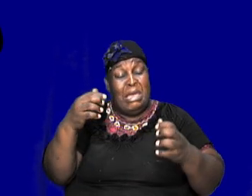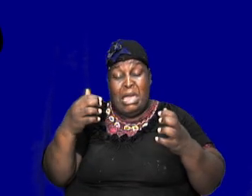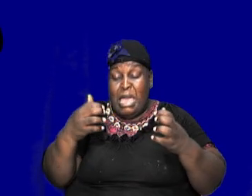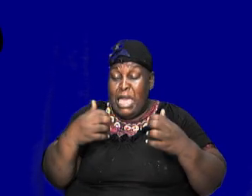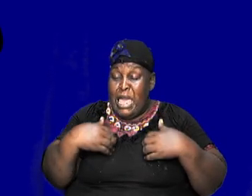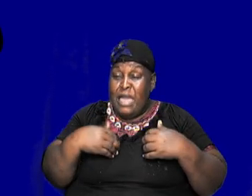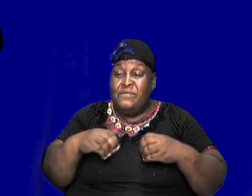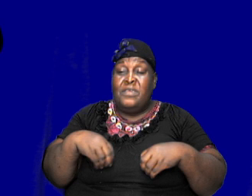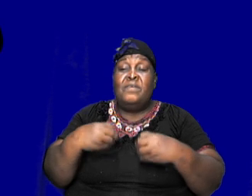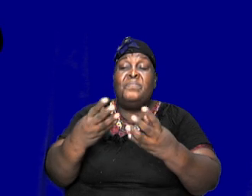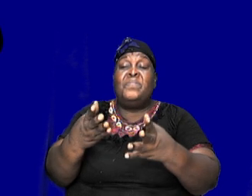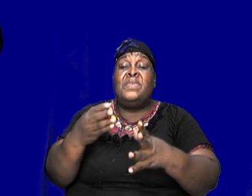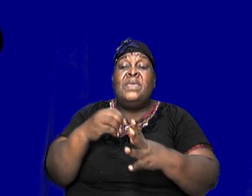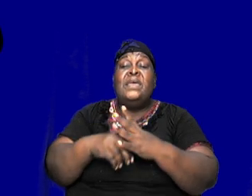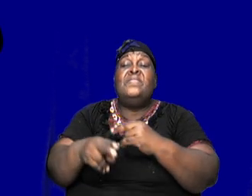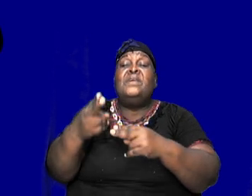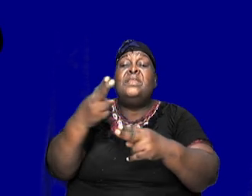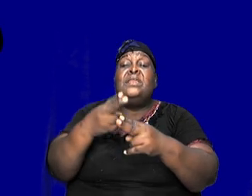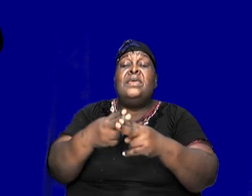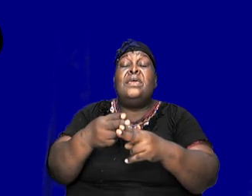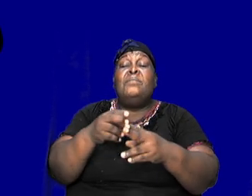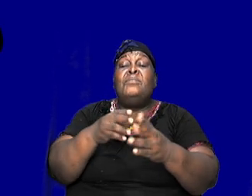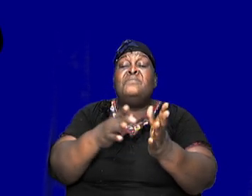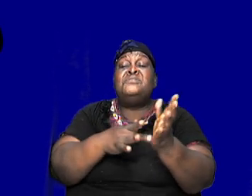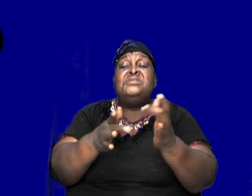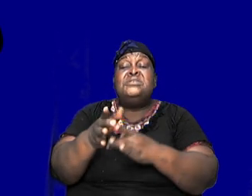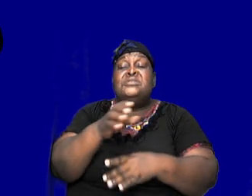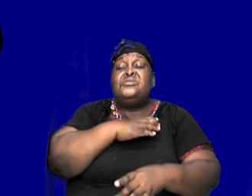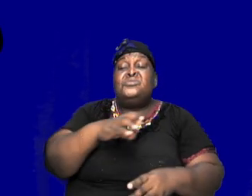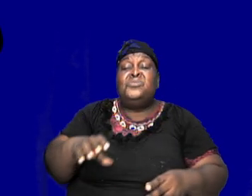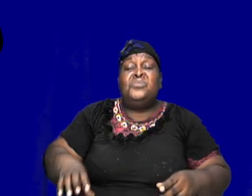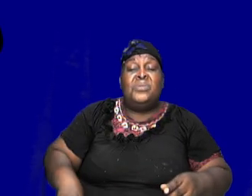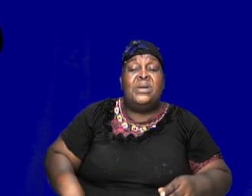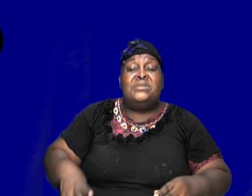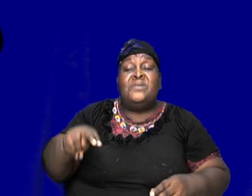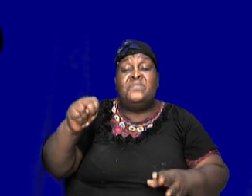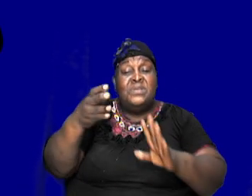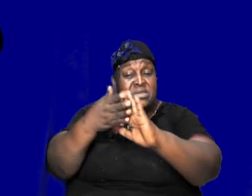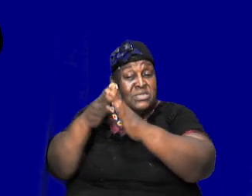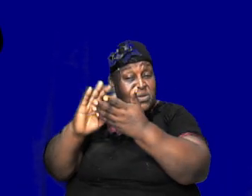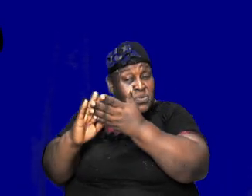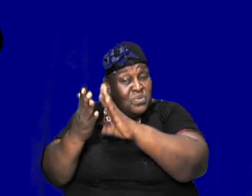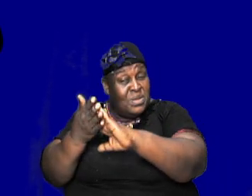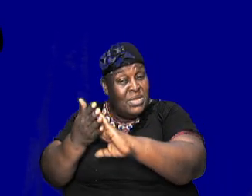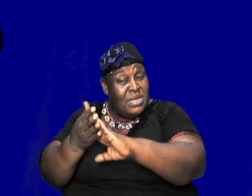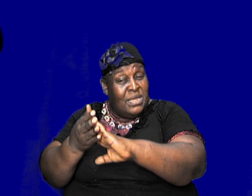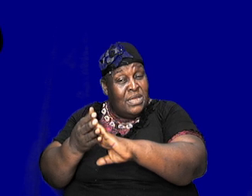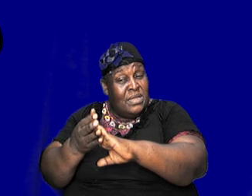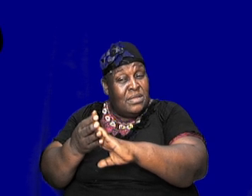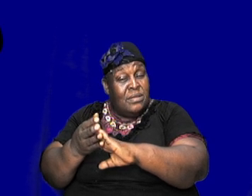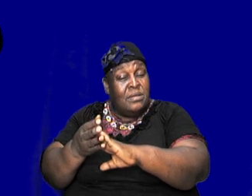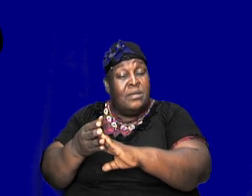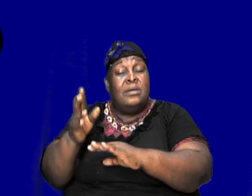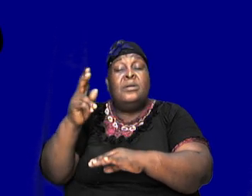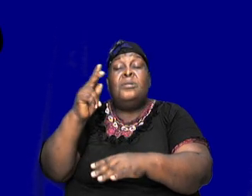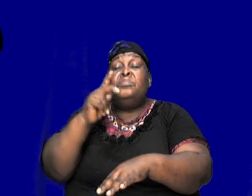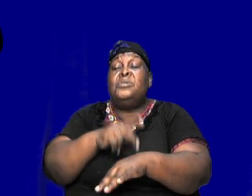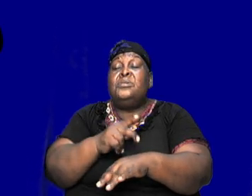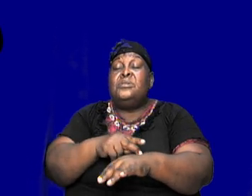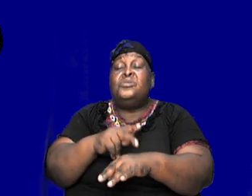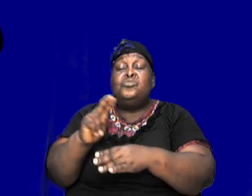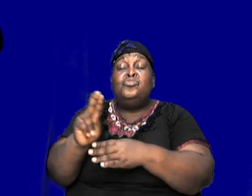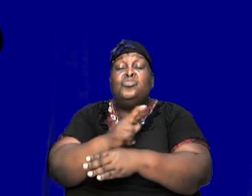thee, in the name of Jesus Christ." So you see the difference? Peter is using the